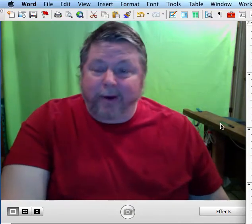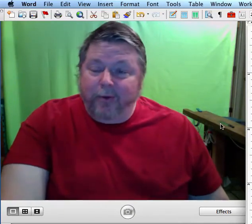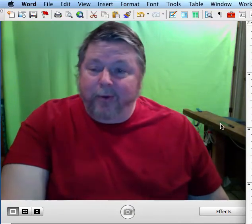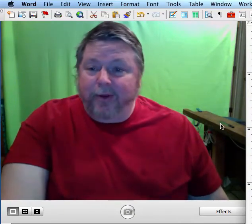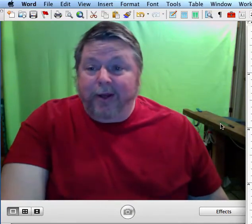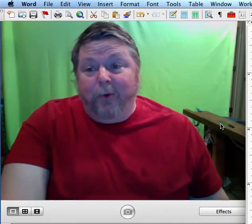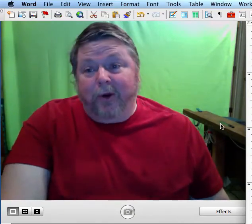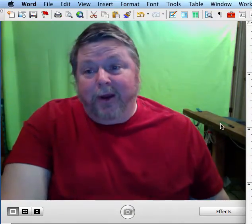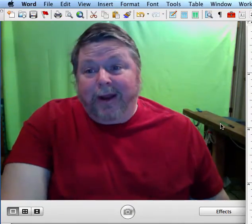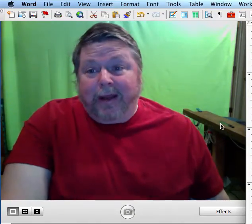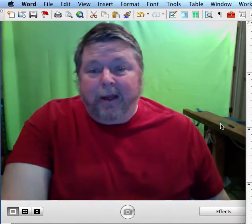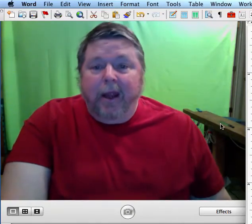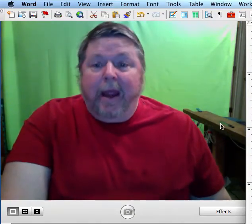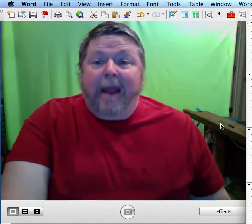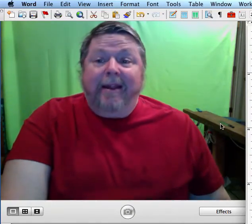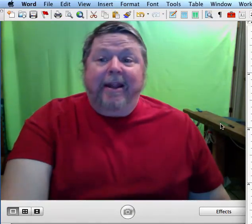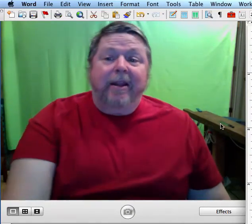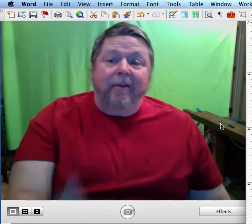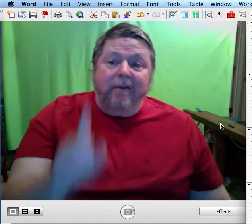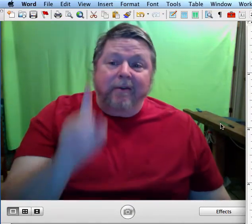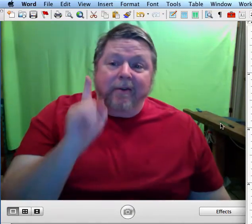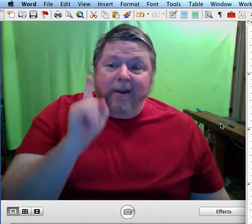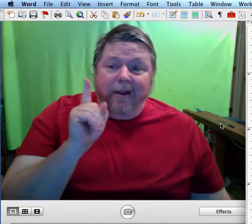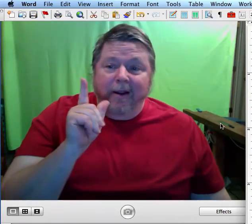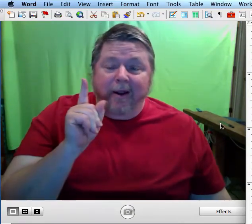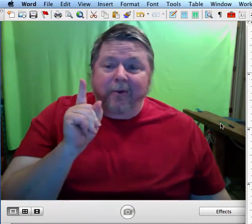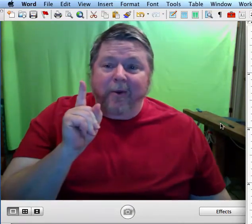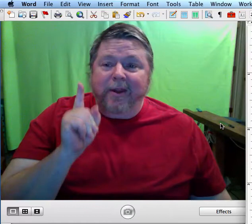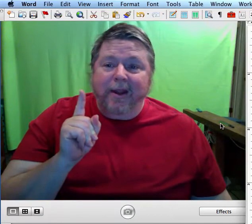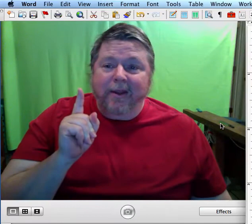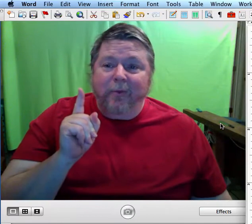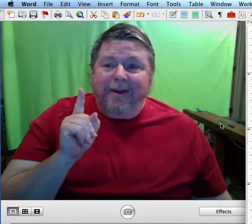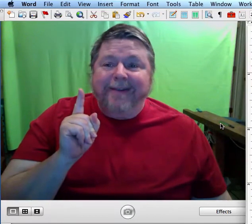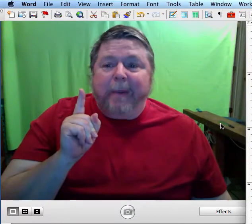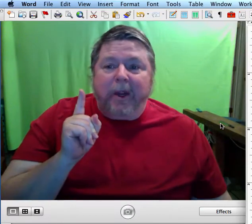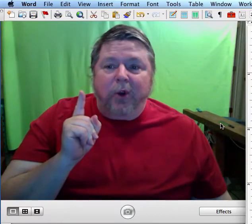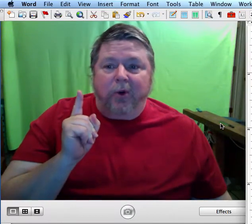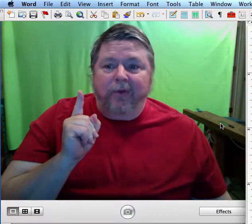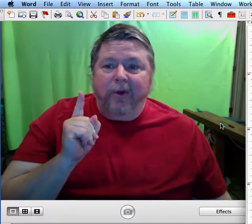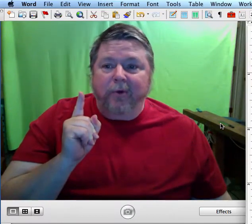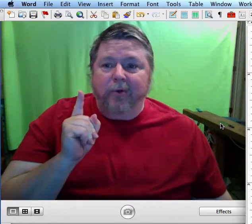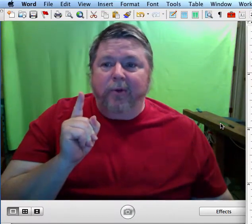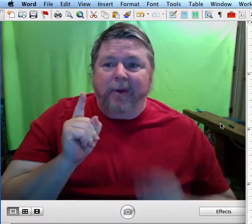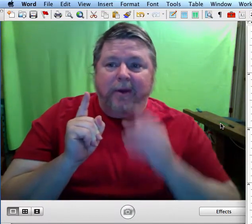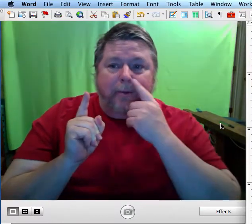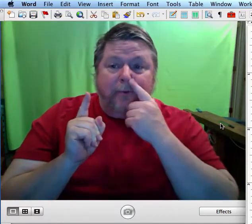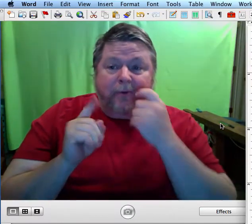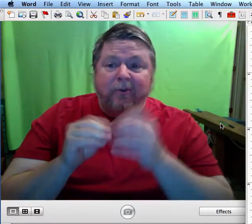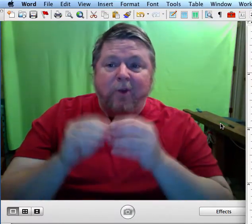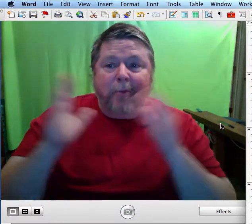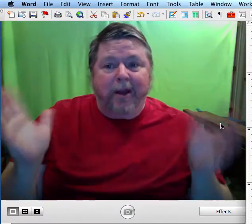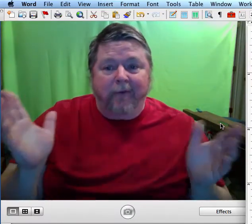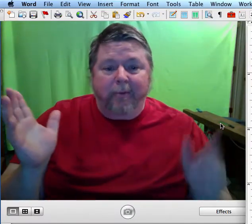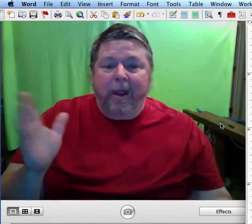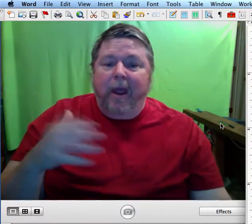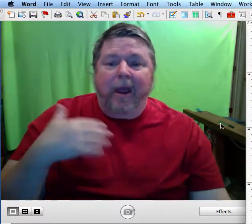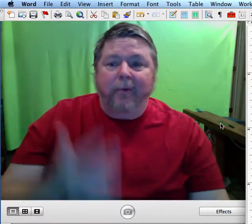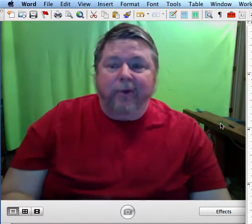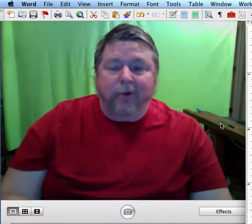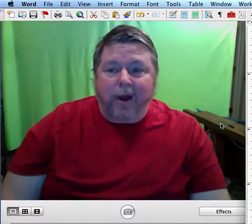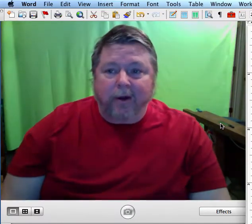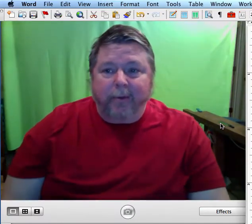will be able to know whether you did the work that you didn't. And these are the one thing that will disappear if you don't do them in time because there's so many of them.